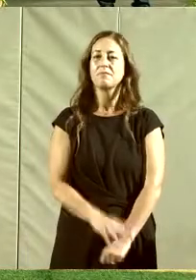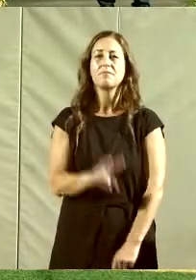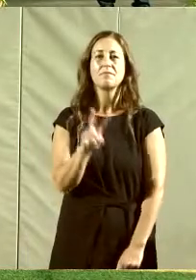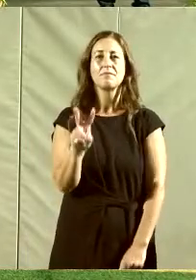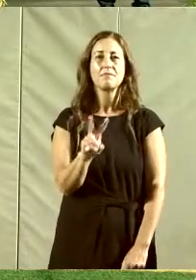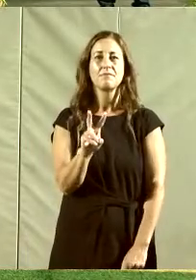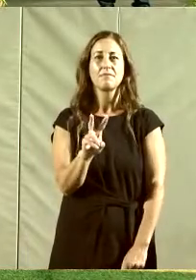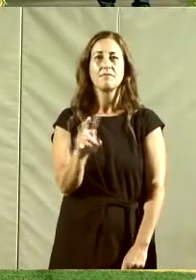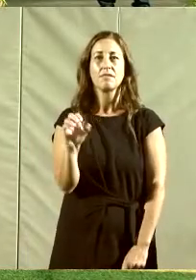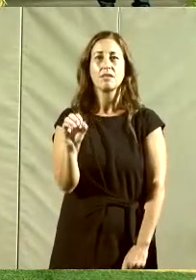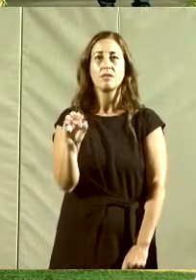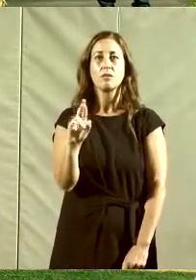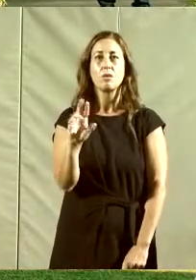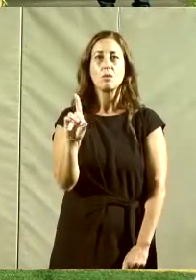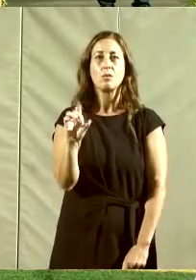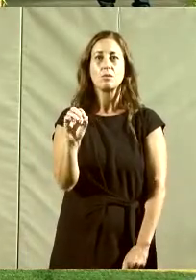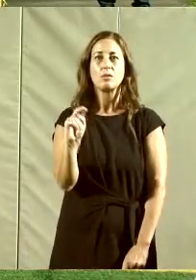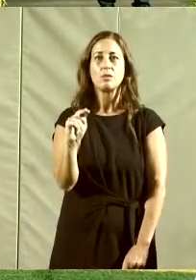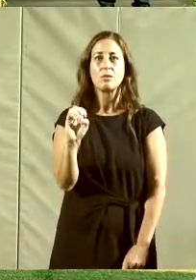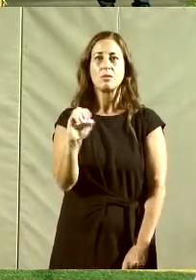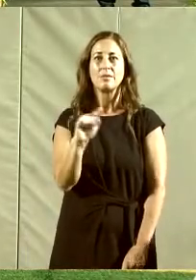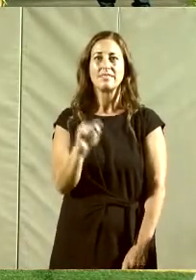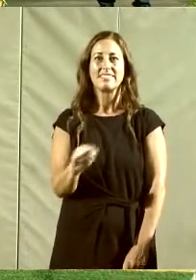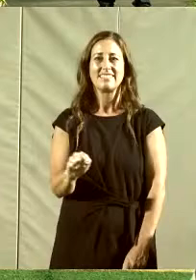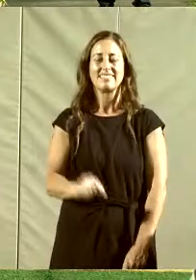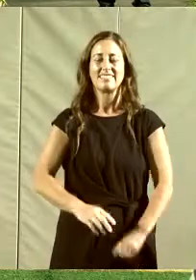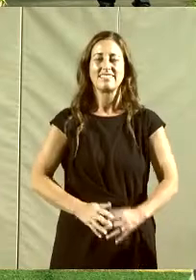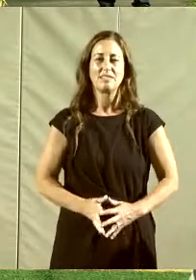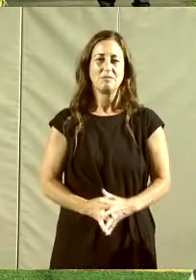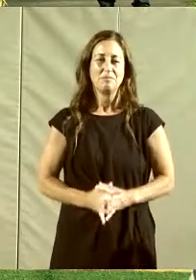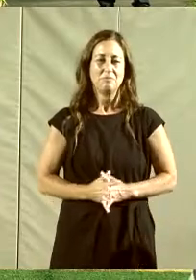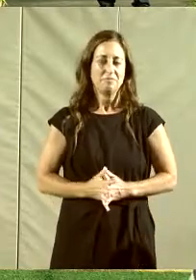Vincent Anthony Ordonez.